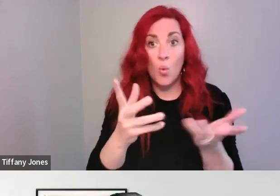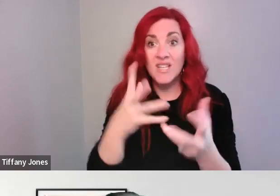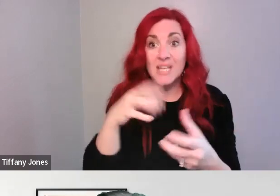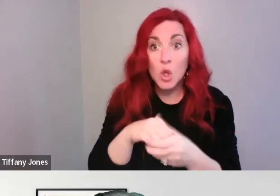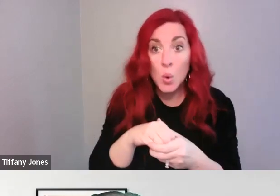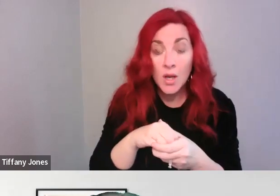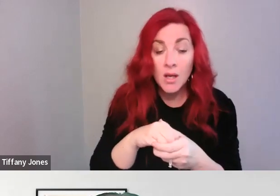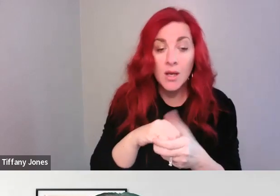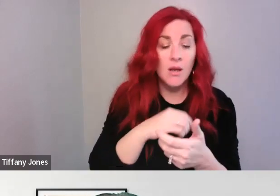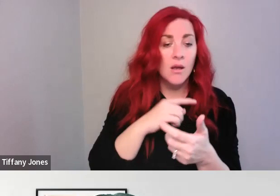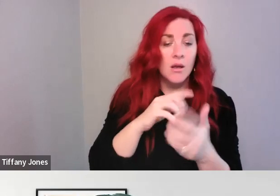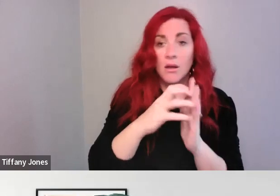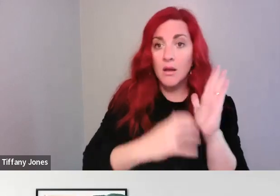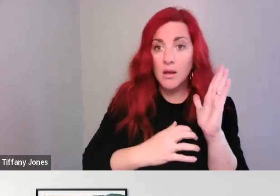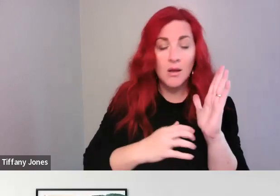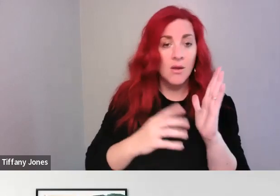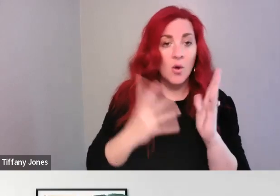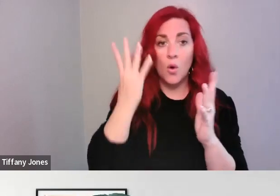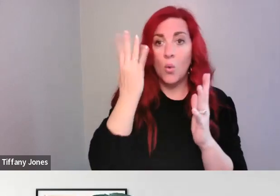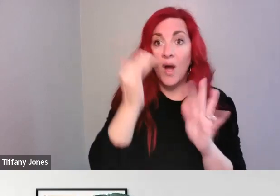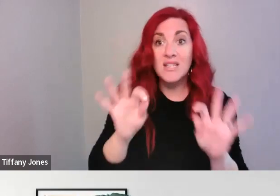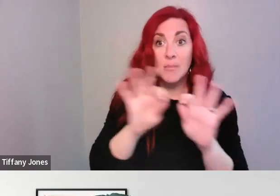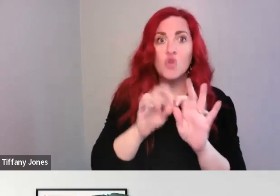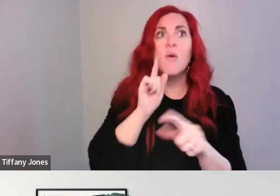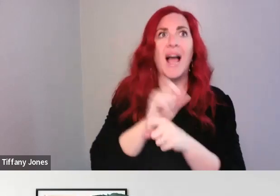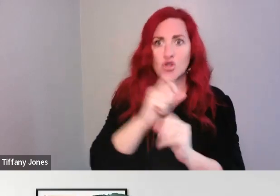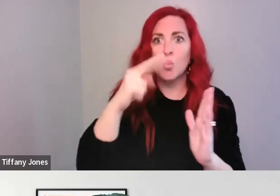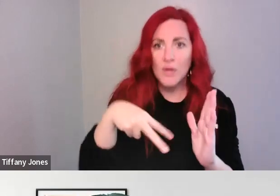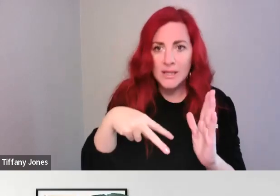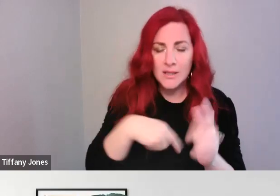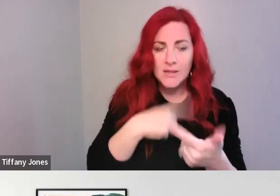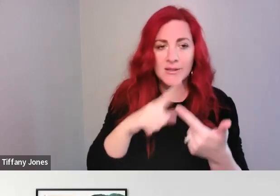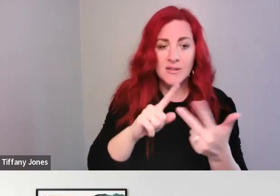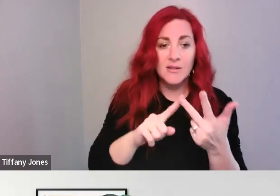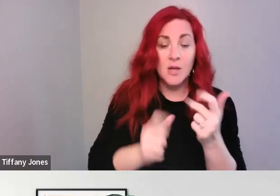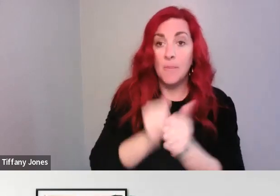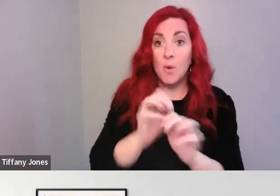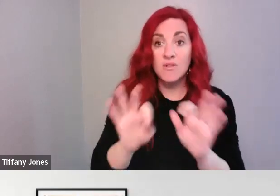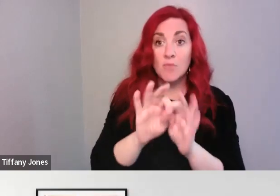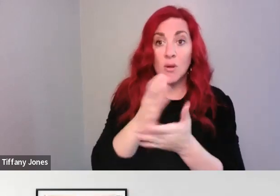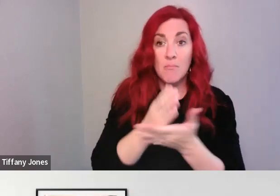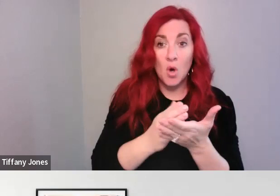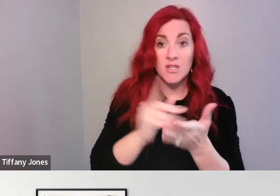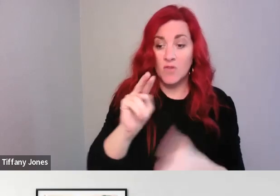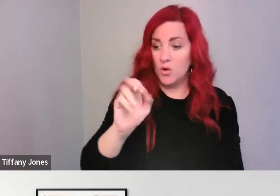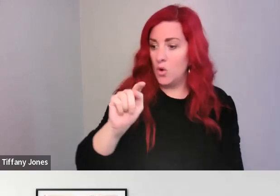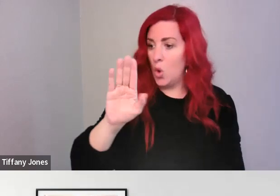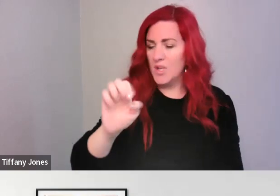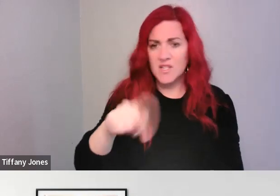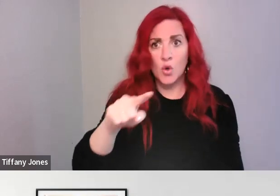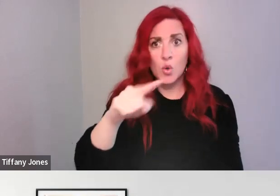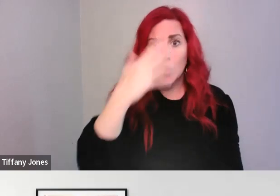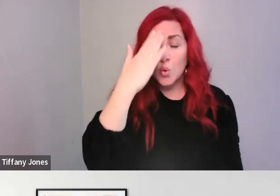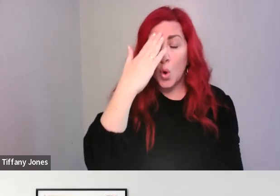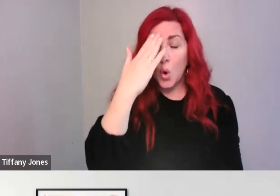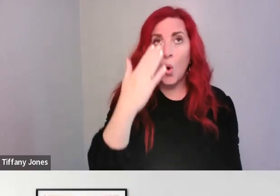why it's important to actually read it, what are the most important parts of the notice for you to be aware of as a parent of